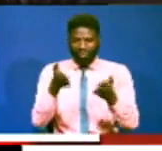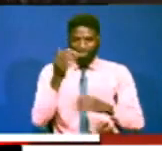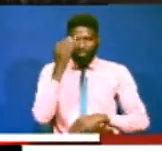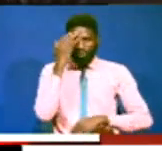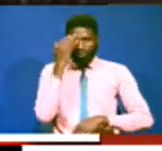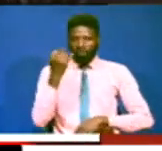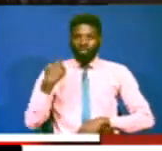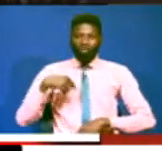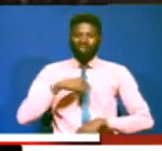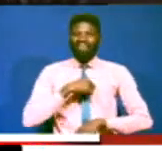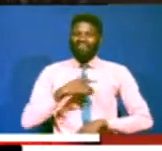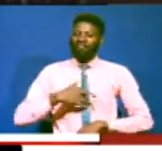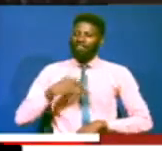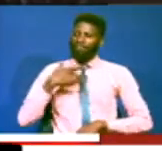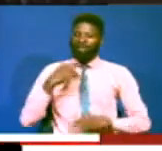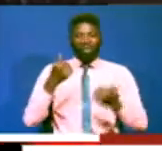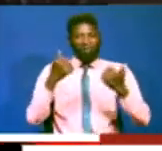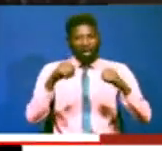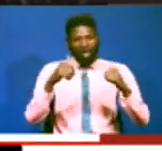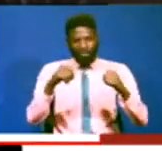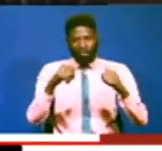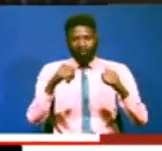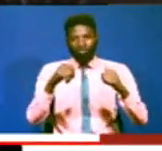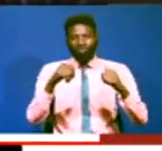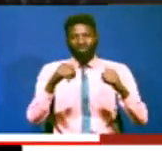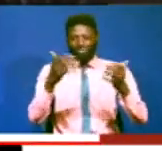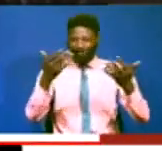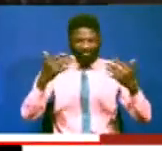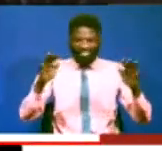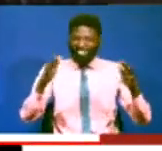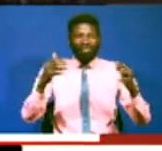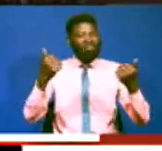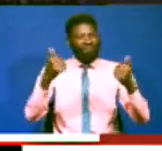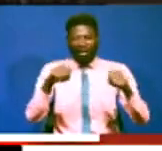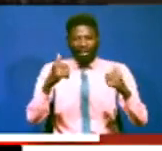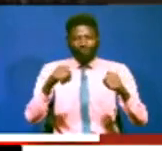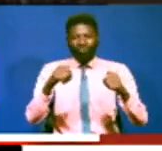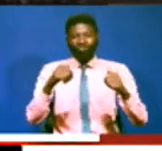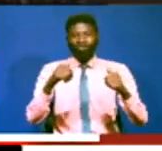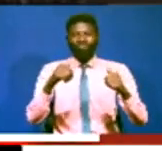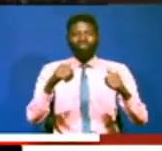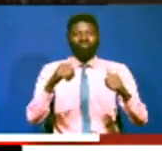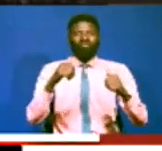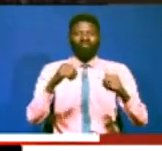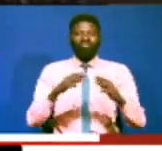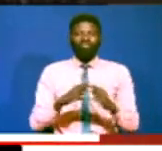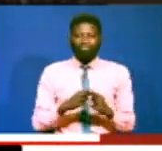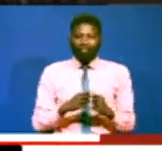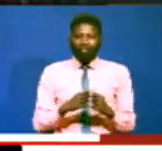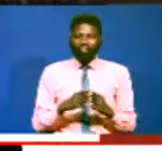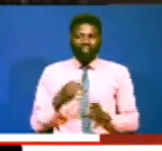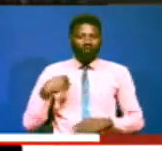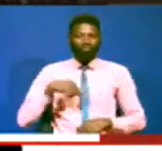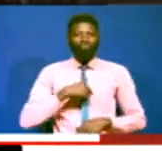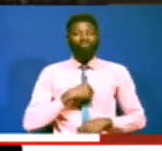are not yet through with you. You are not yet a finished product. We want to see you as